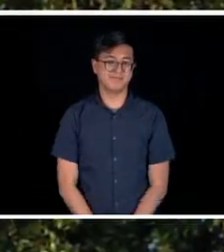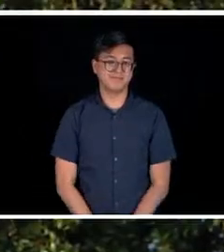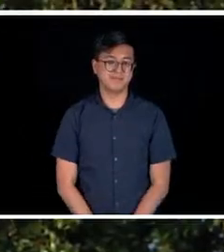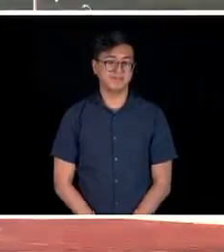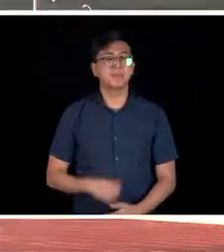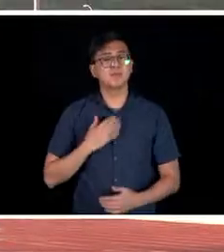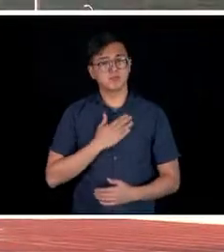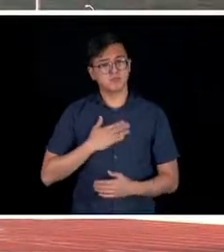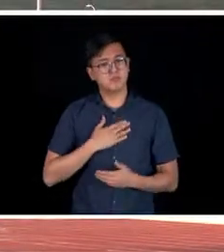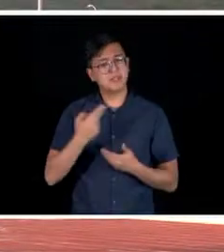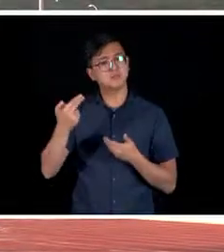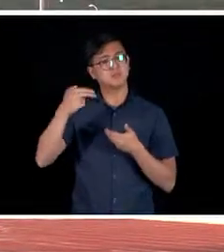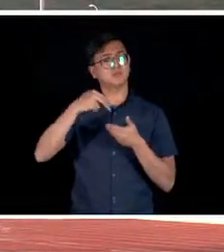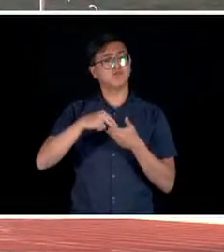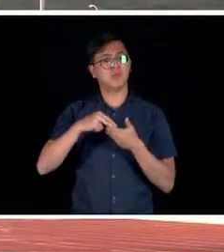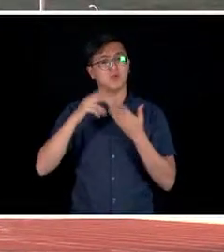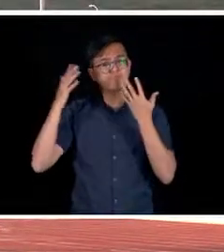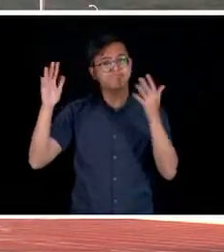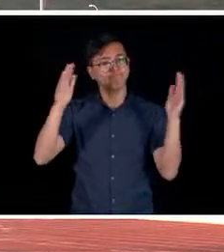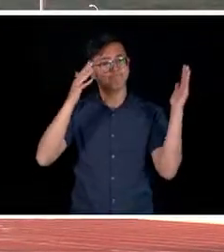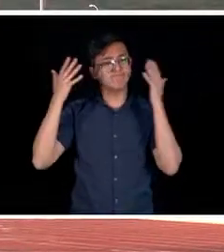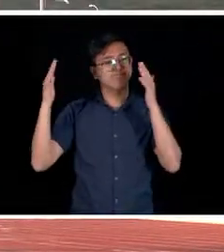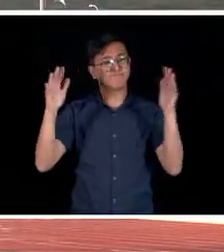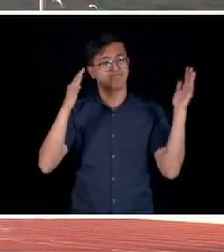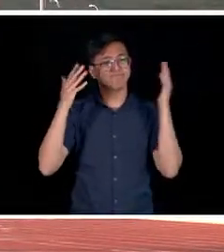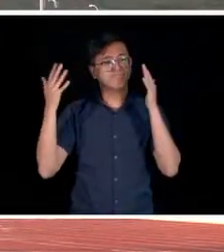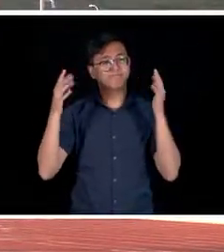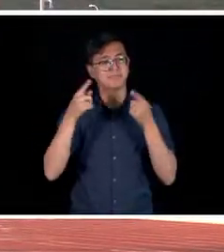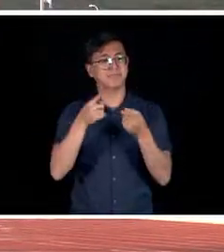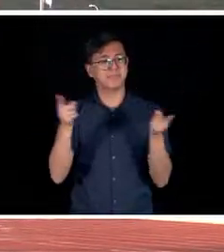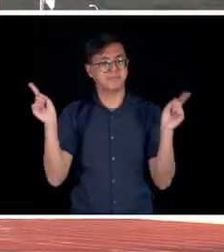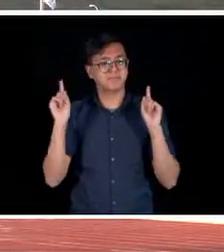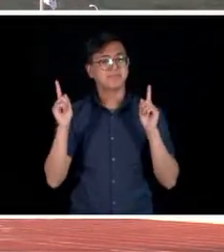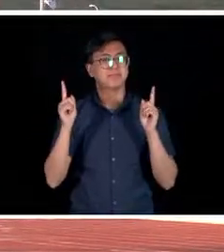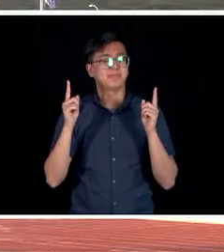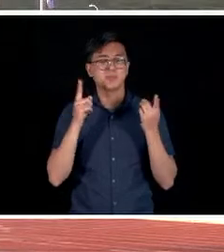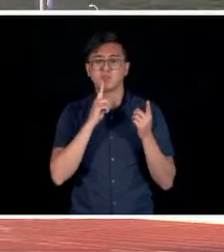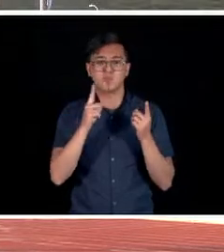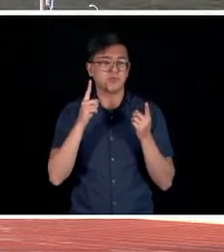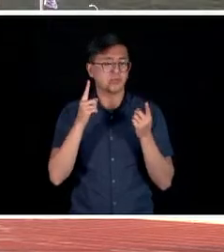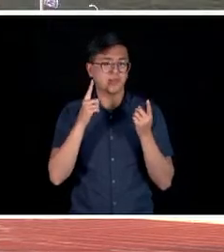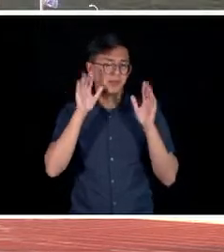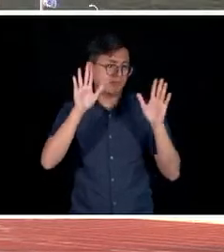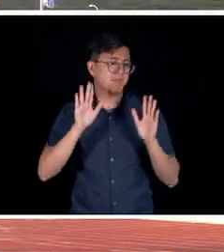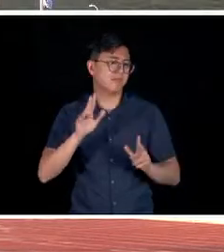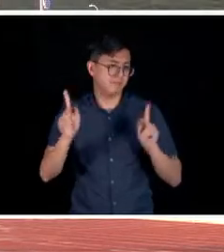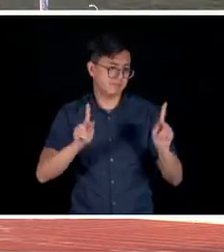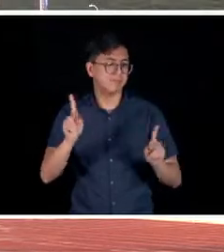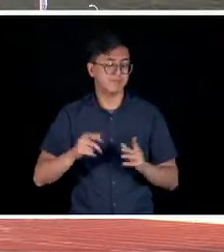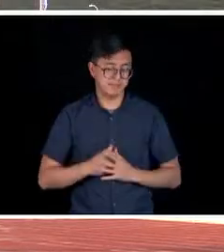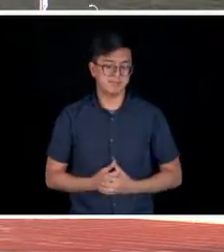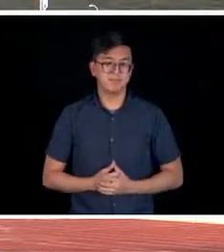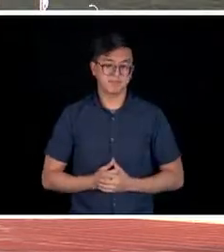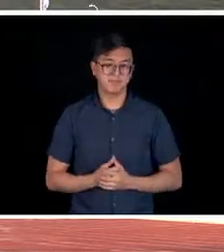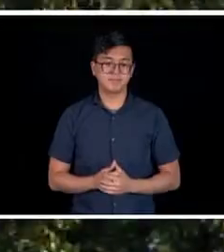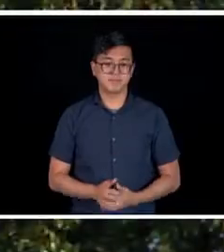Please join me in a big round of applause for these exceptional mentors.